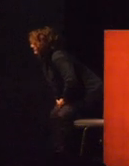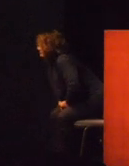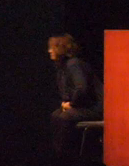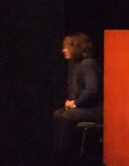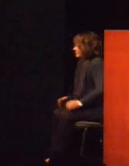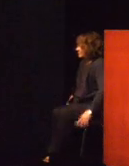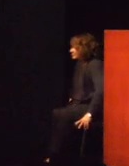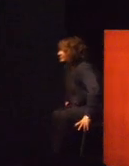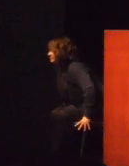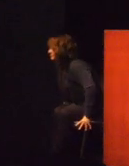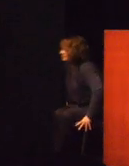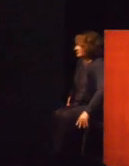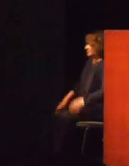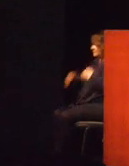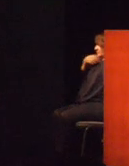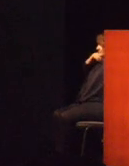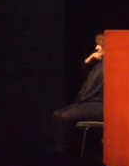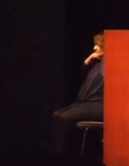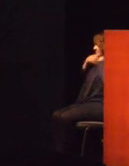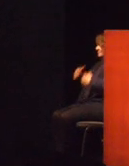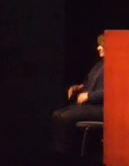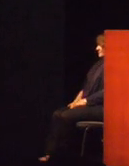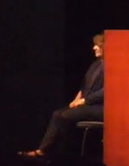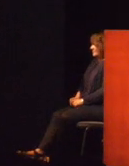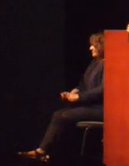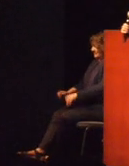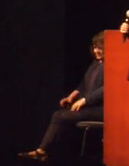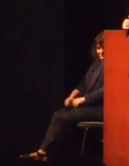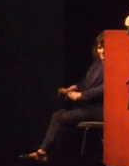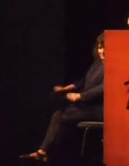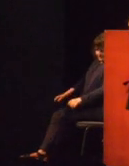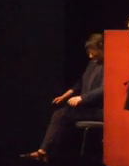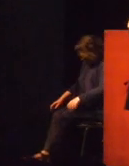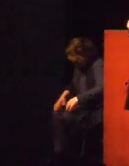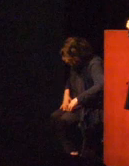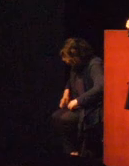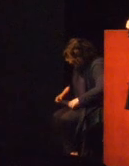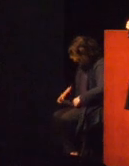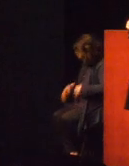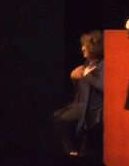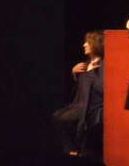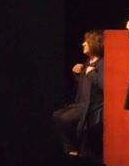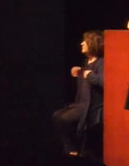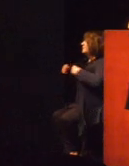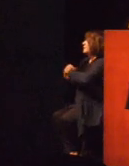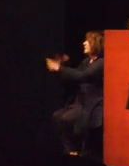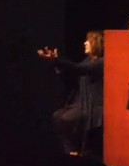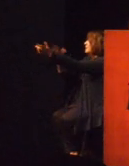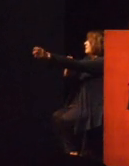apart because you're still sitting next to each other. So it can be awkward to extract yourself from that conversation. We want to hear just from two